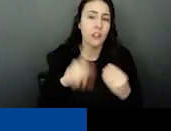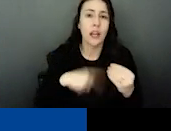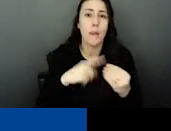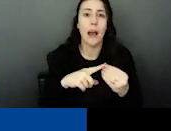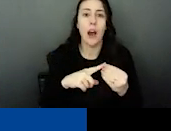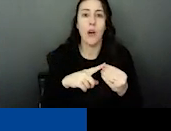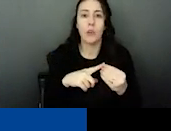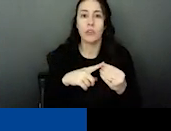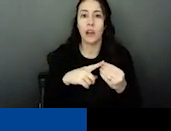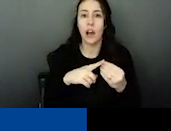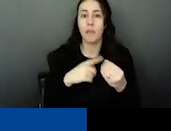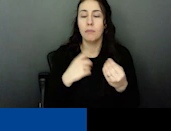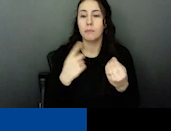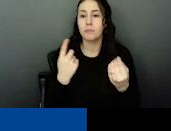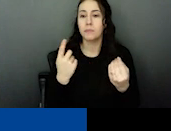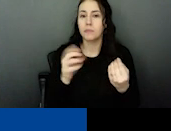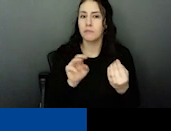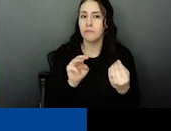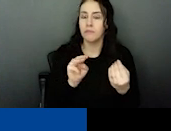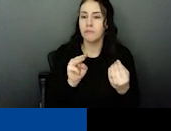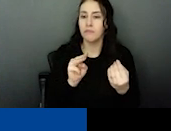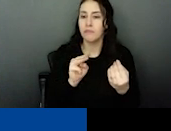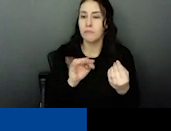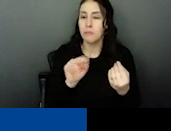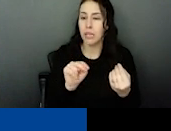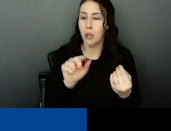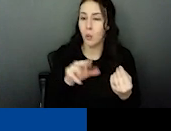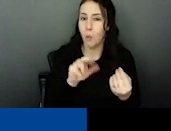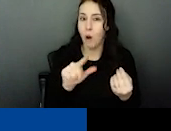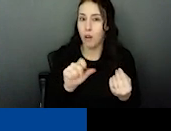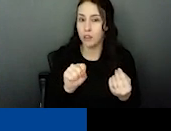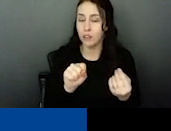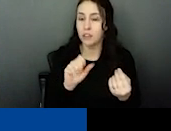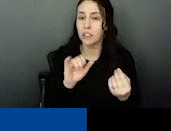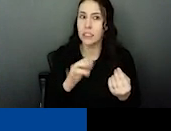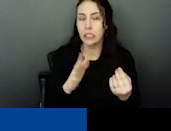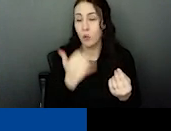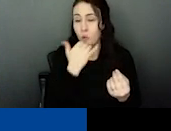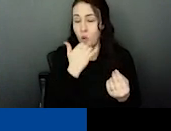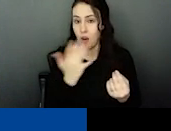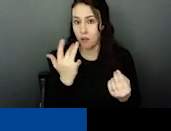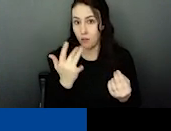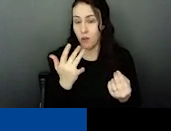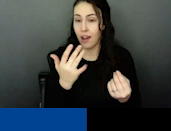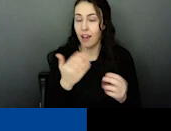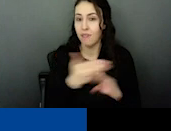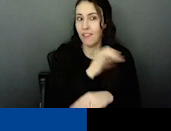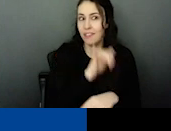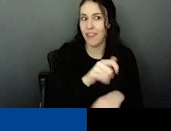there, which in that case, min quals are slightly wrong because that's what was approved by our system at the same time back